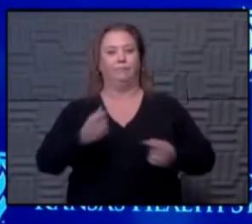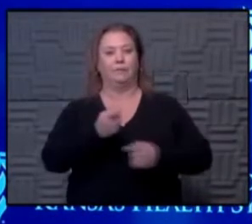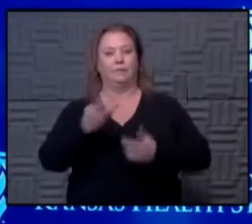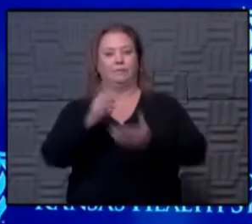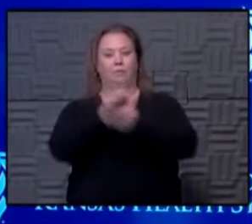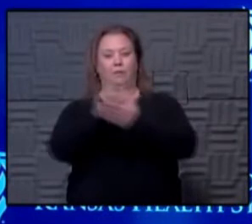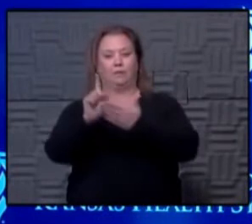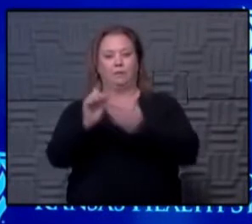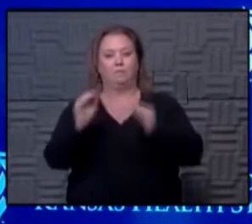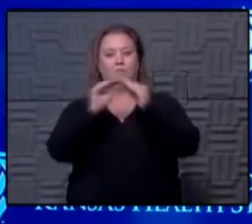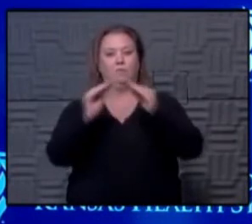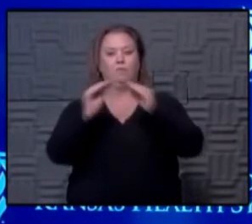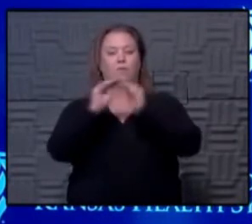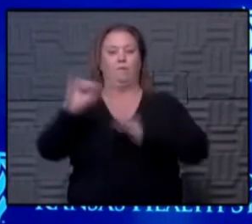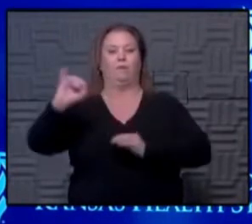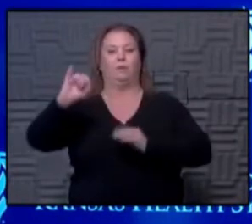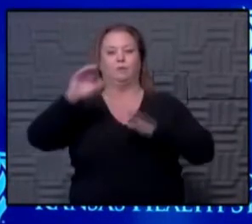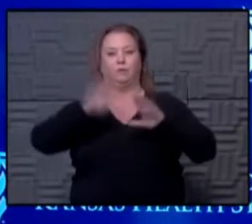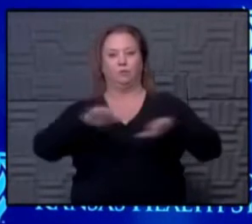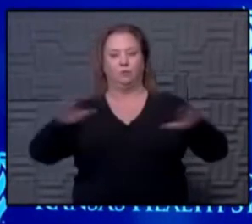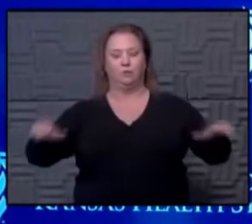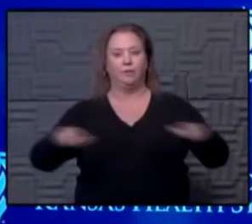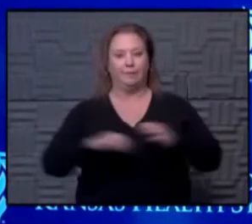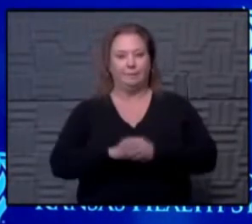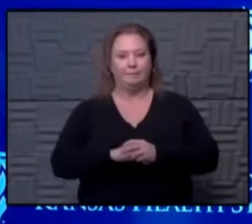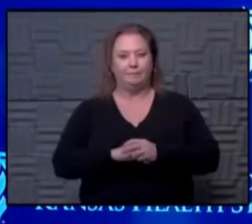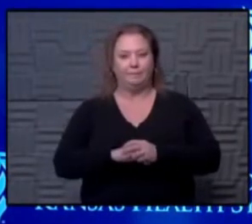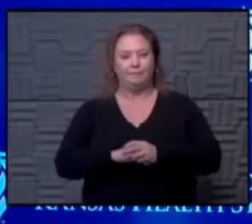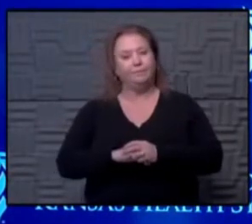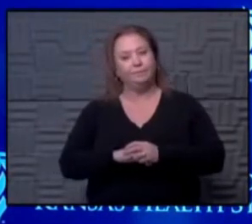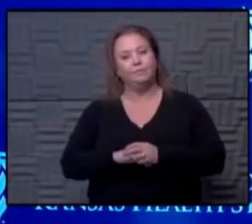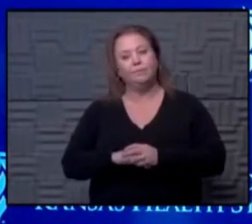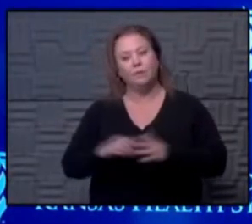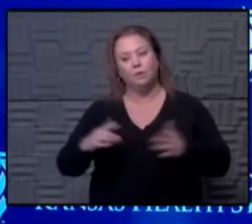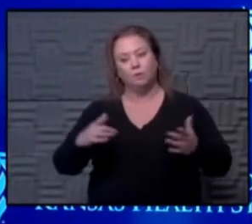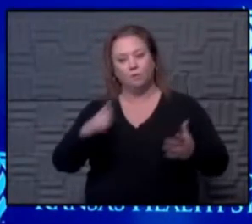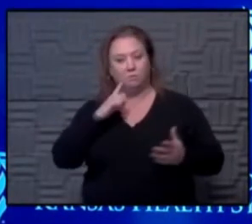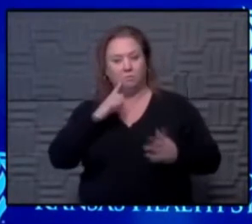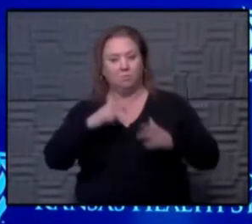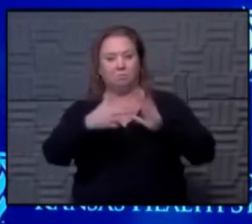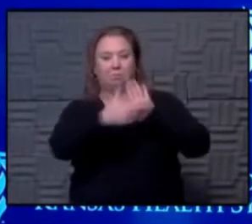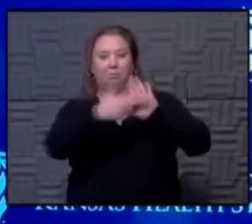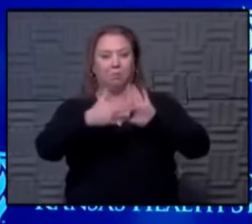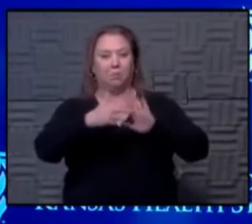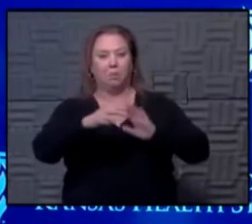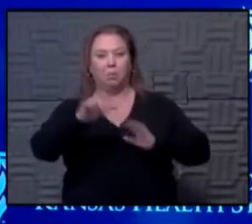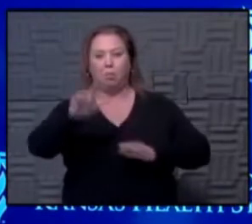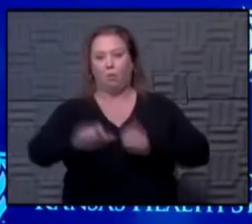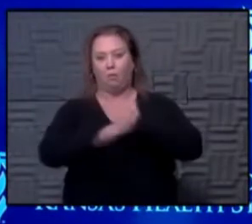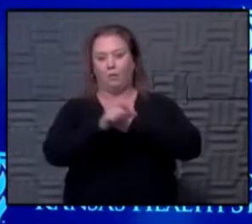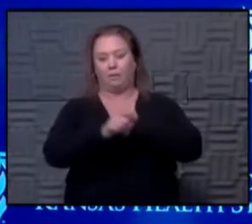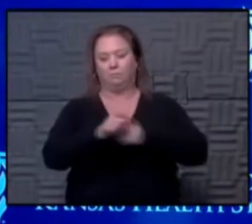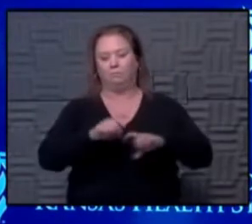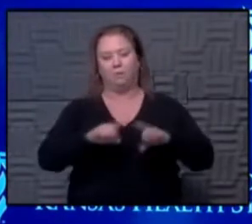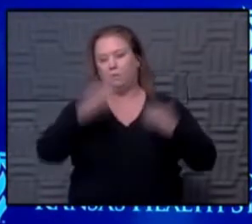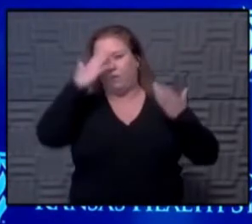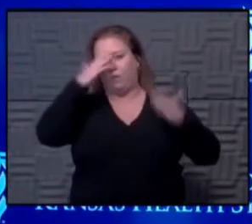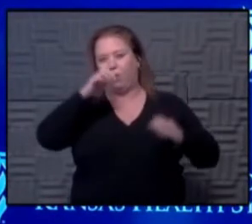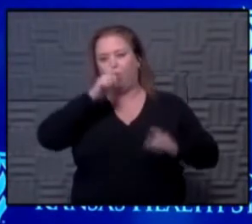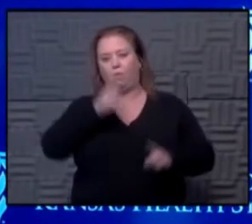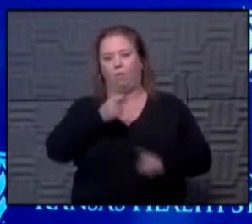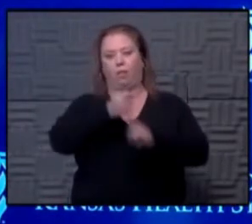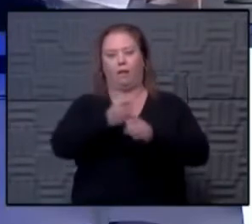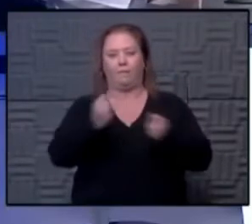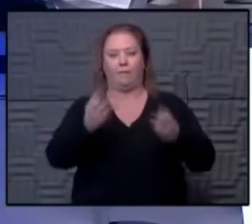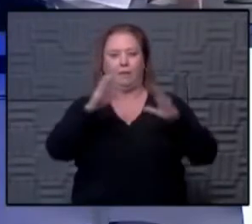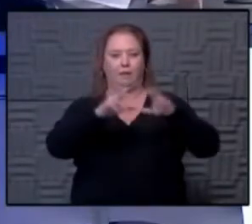there are more and more infections in children. So again, while you may be considered low risk, we can't tell who's going to have those sorts of problems. And